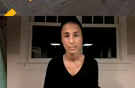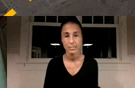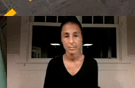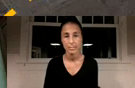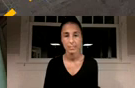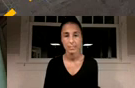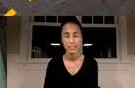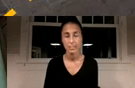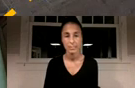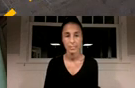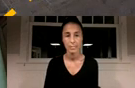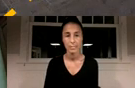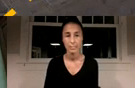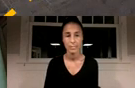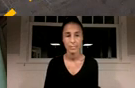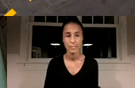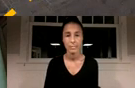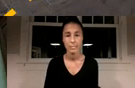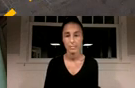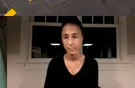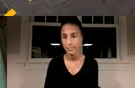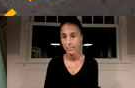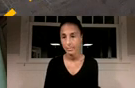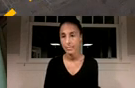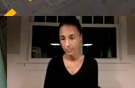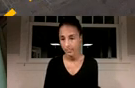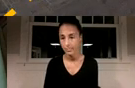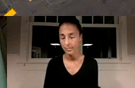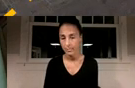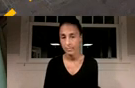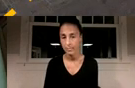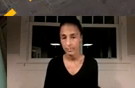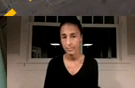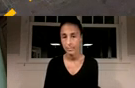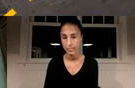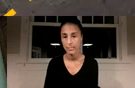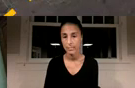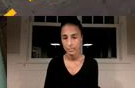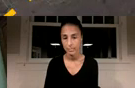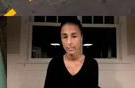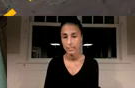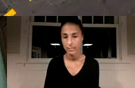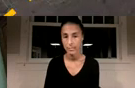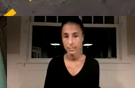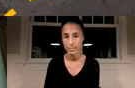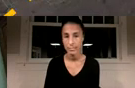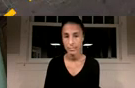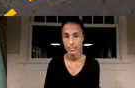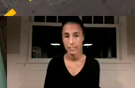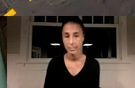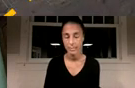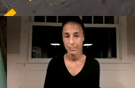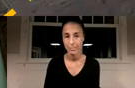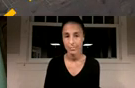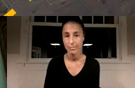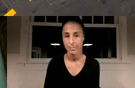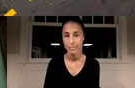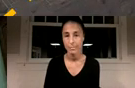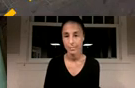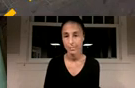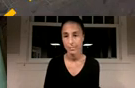as with the previous project, please email us, and the nominator has also